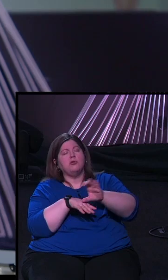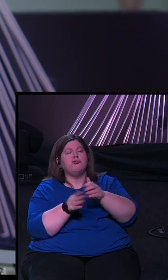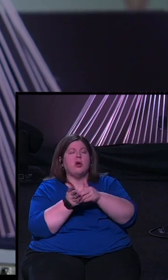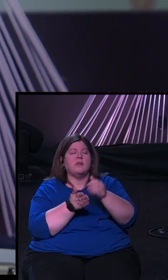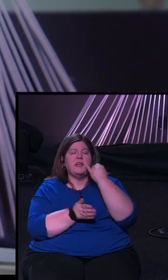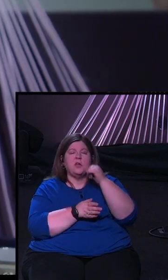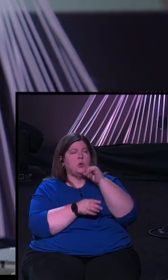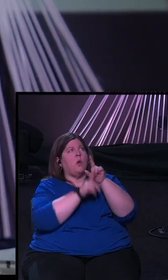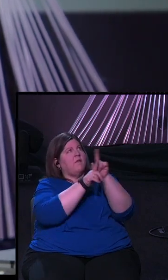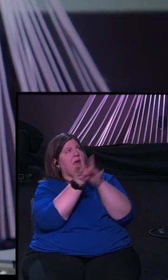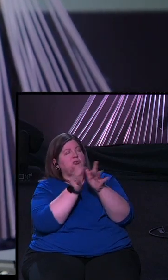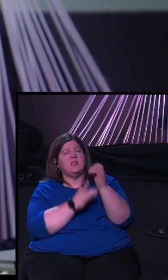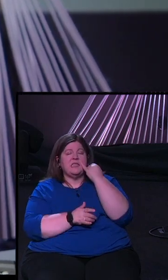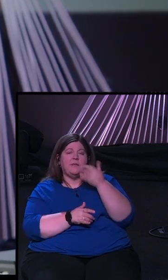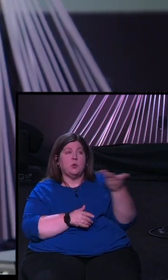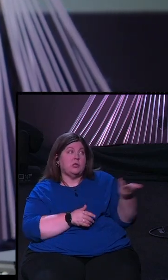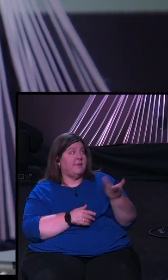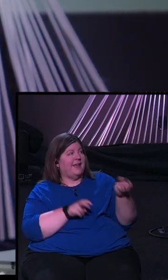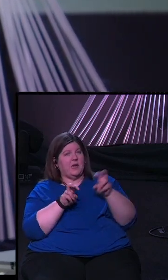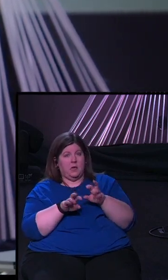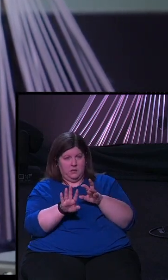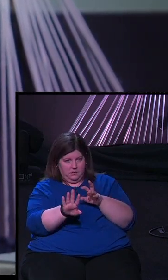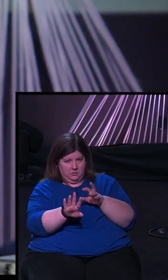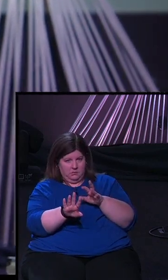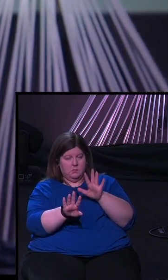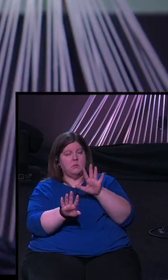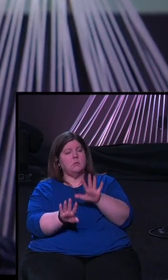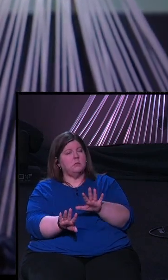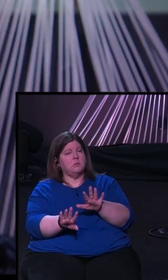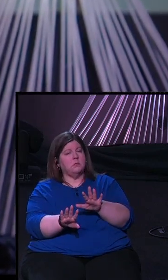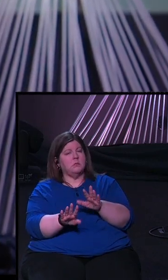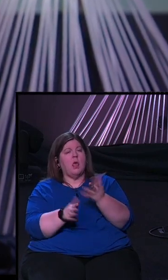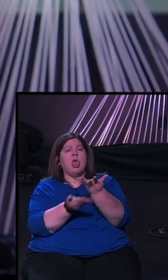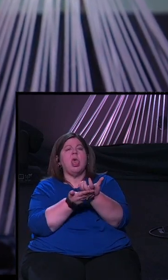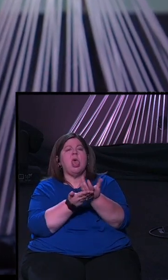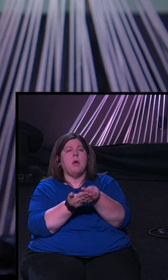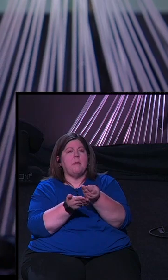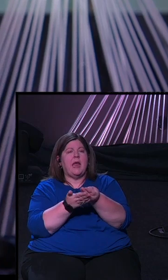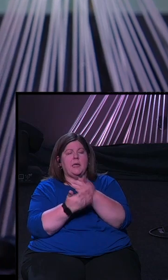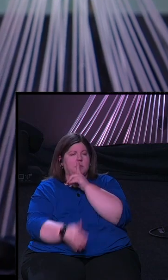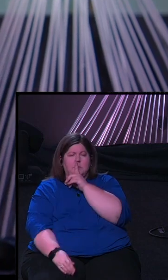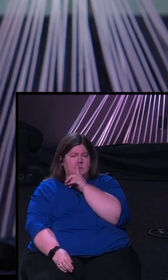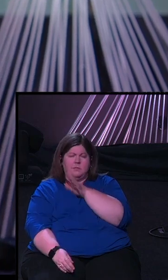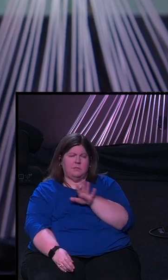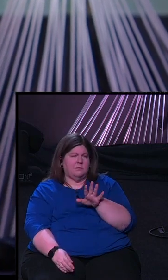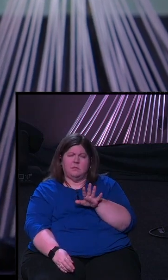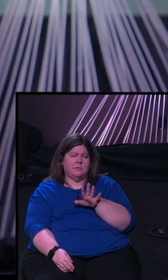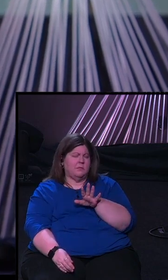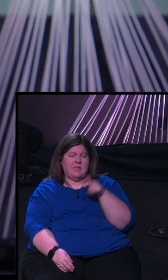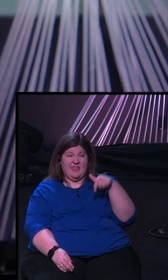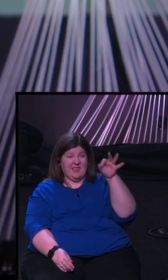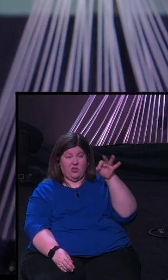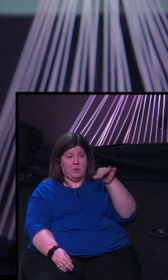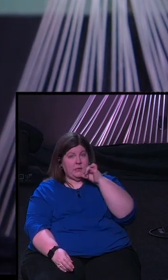follower, if you just came today because somebody invited you, I just want to put you at ease. I'm not going to ask for your money. I'm really not. This whole sermon